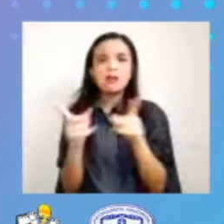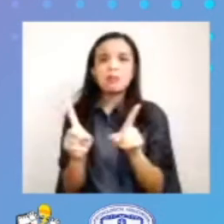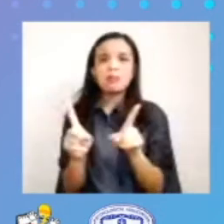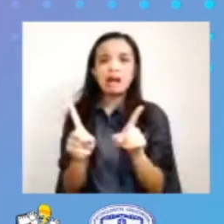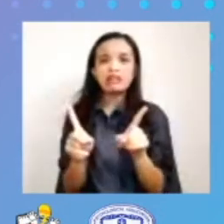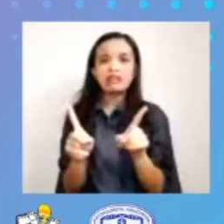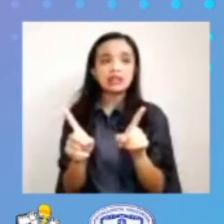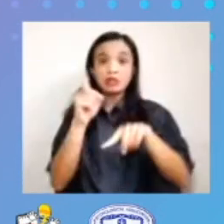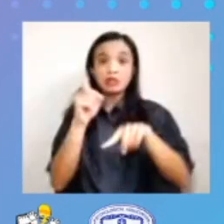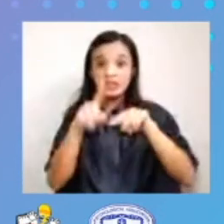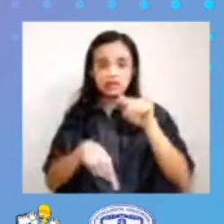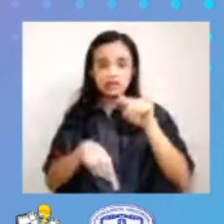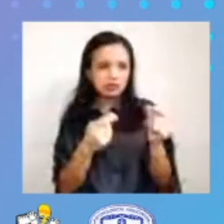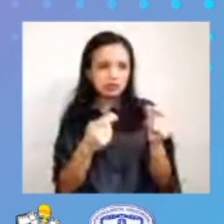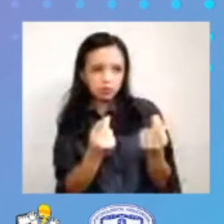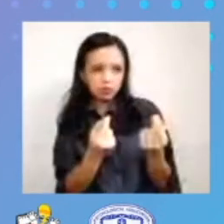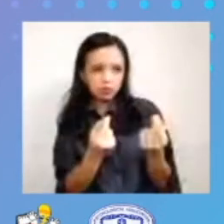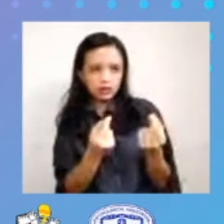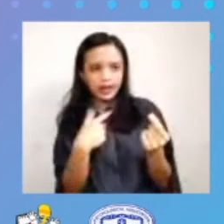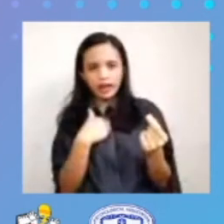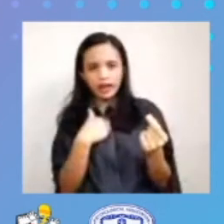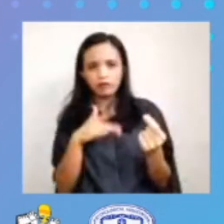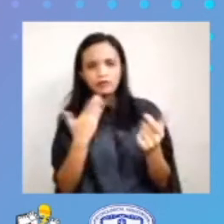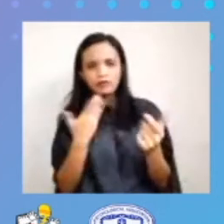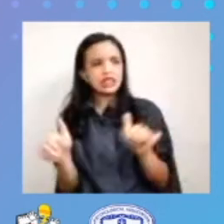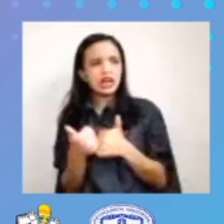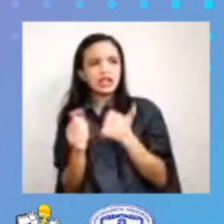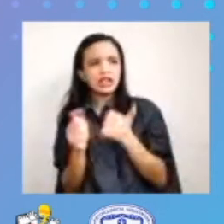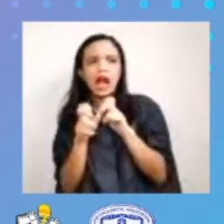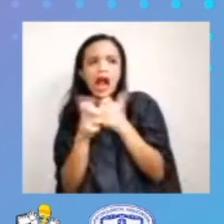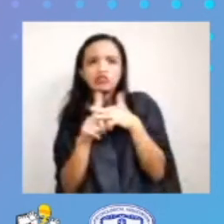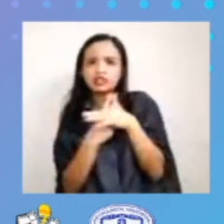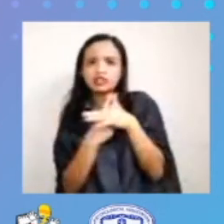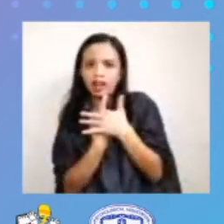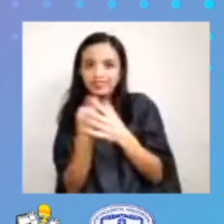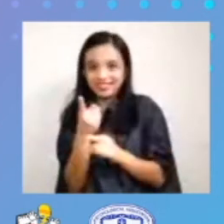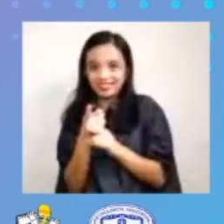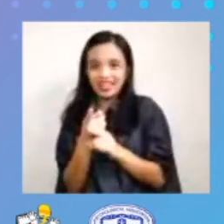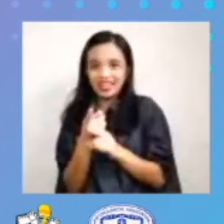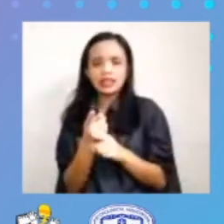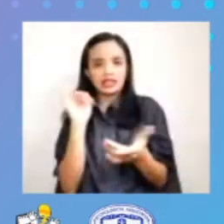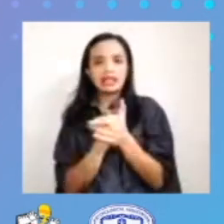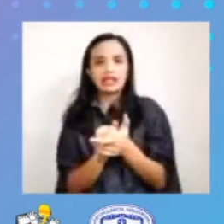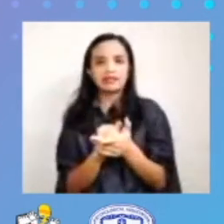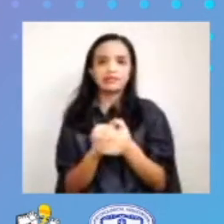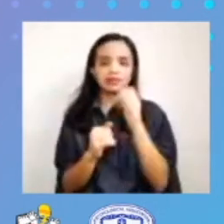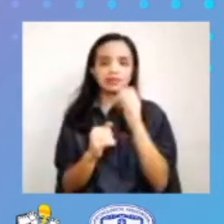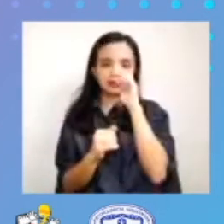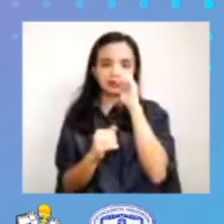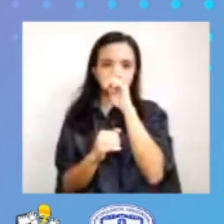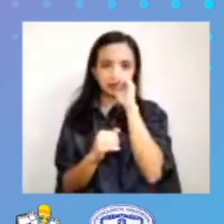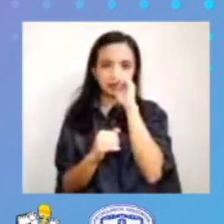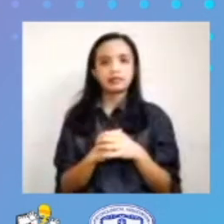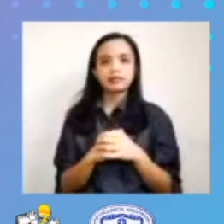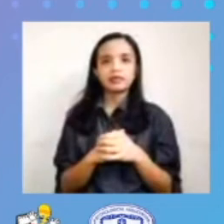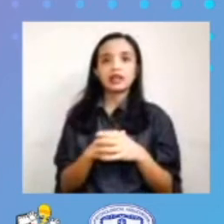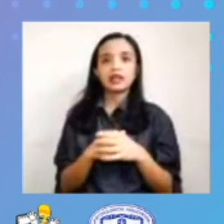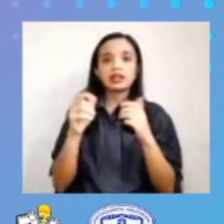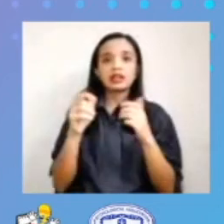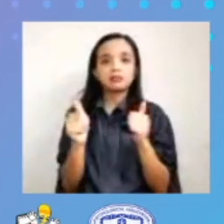a habit, to treat it as a discipline builder. But on top of that, these are exercises that are meant to improve ourselves